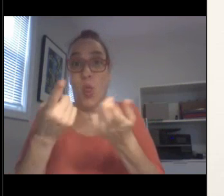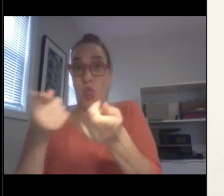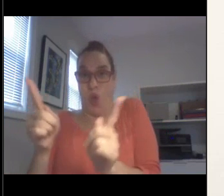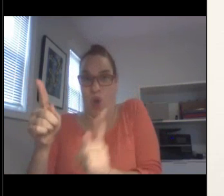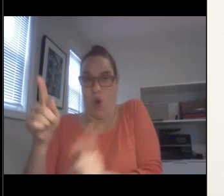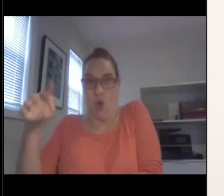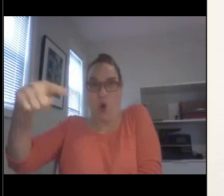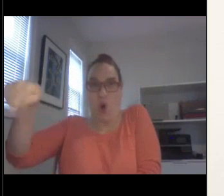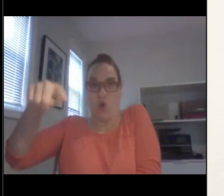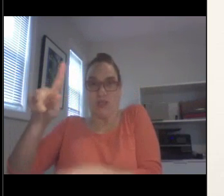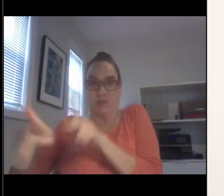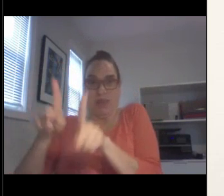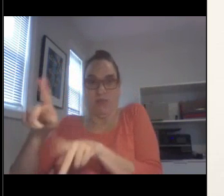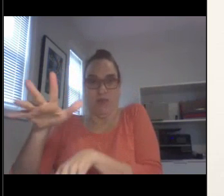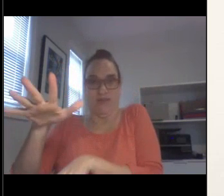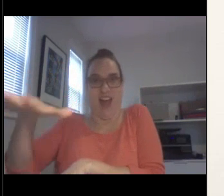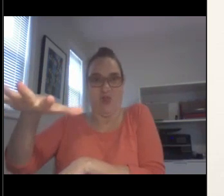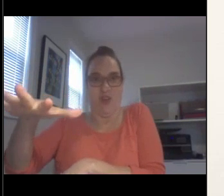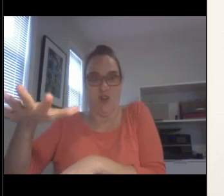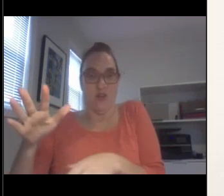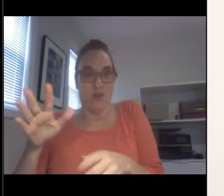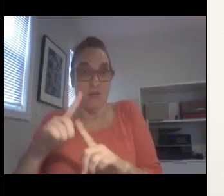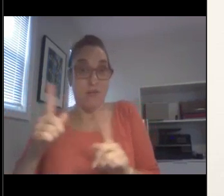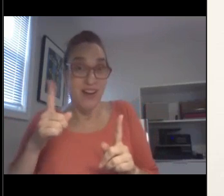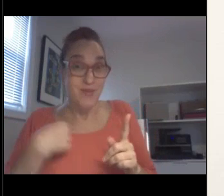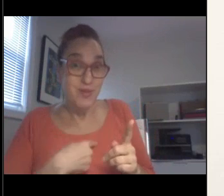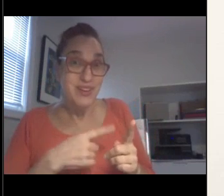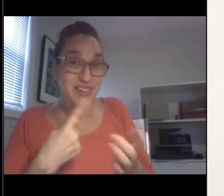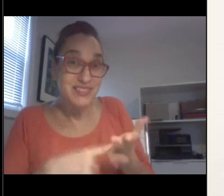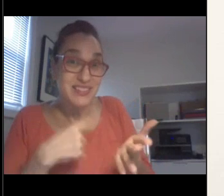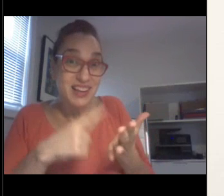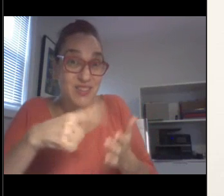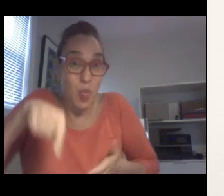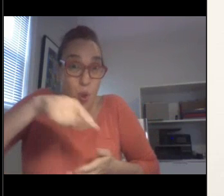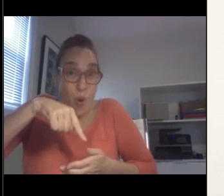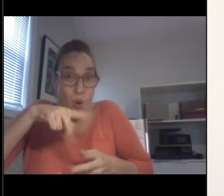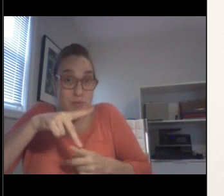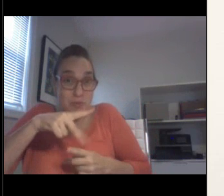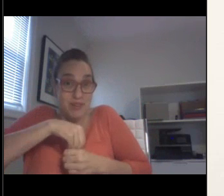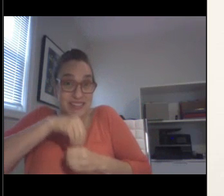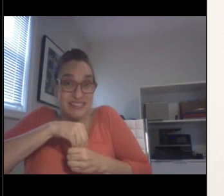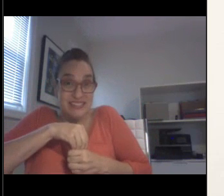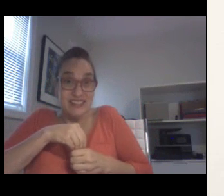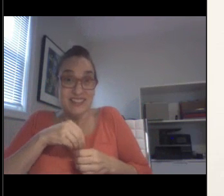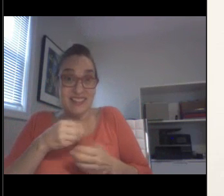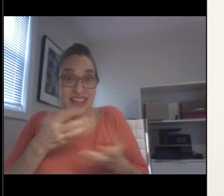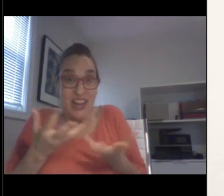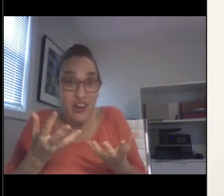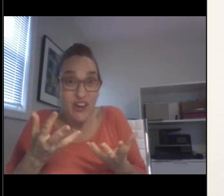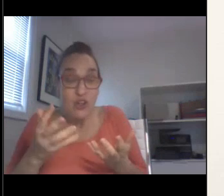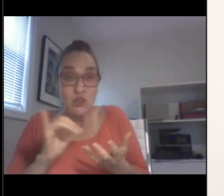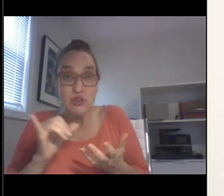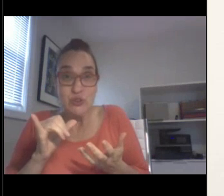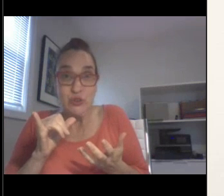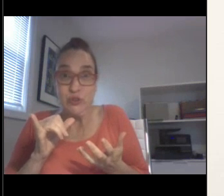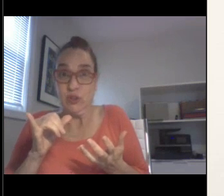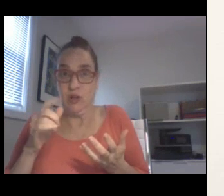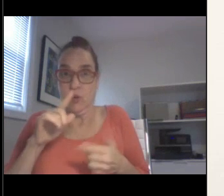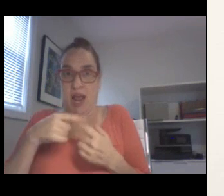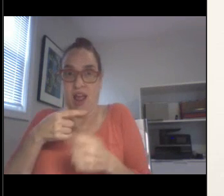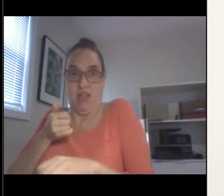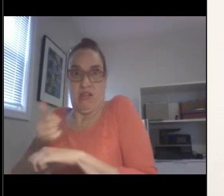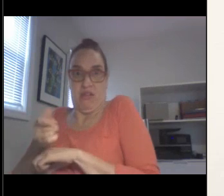but sometimes we're also talking about the people in here. So let's put that mirror up to ourselves and be able to have strong answers to